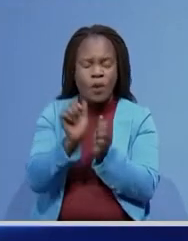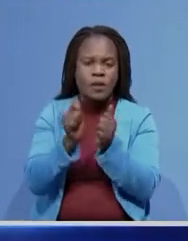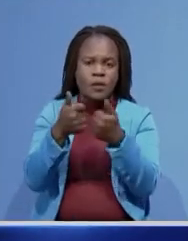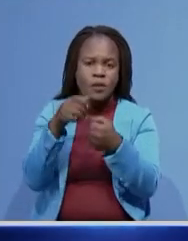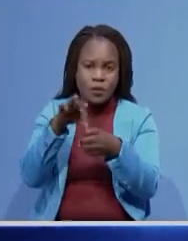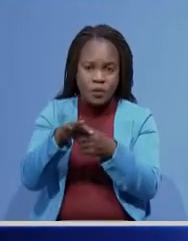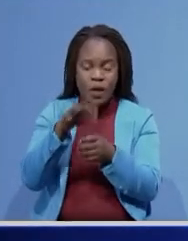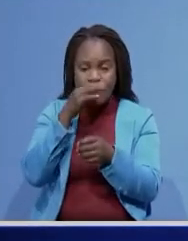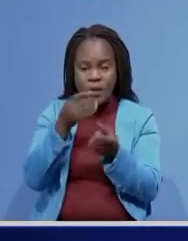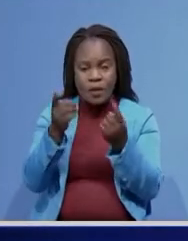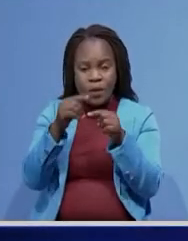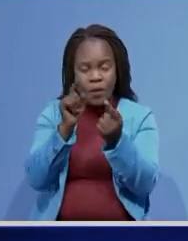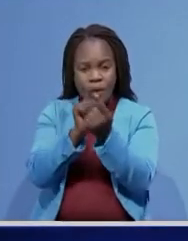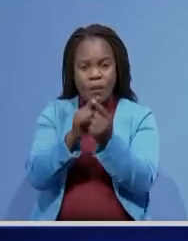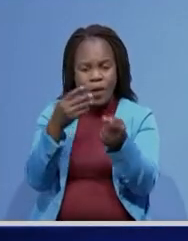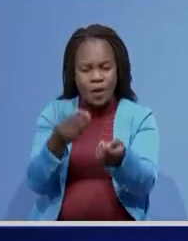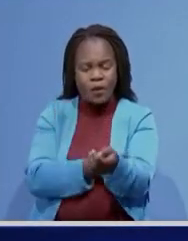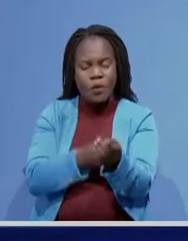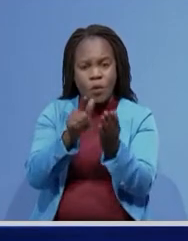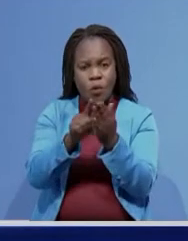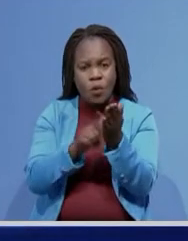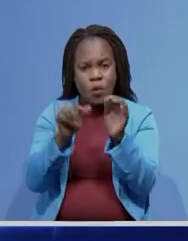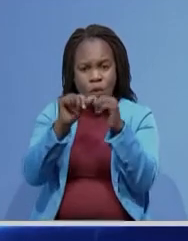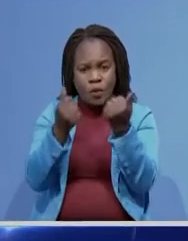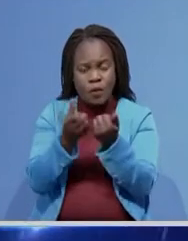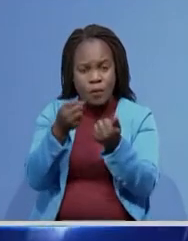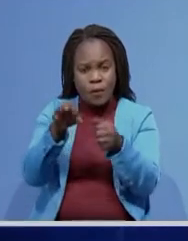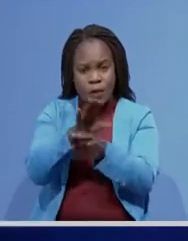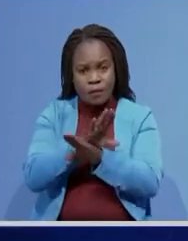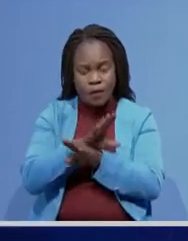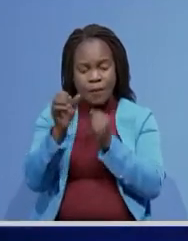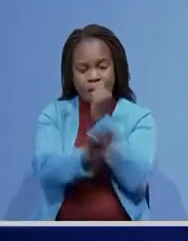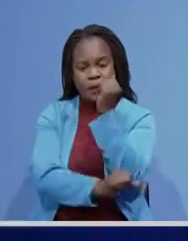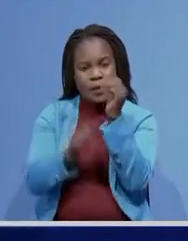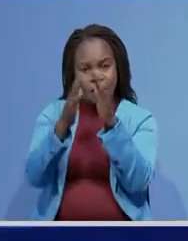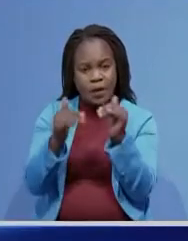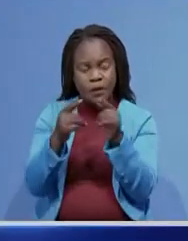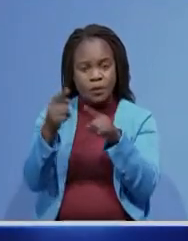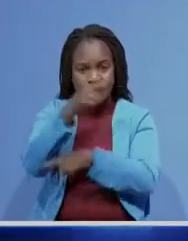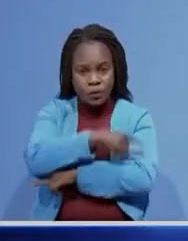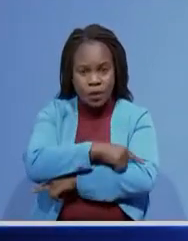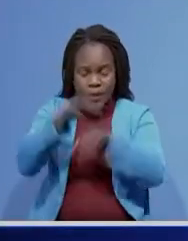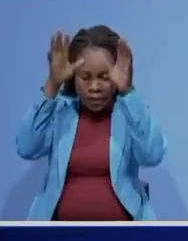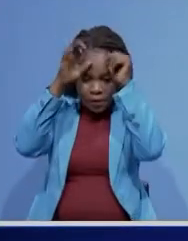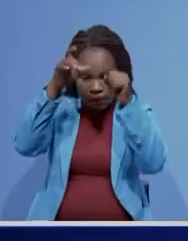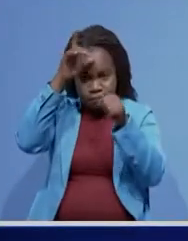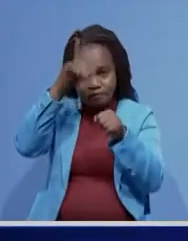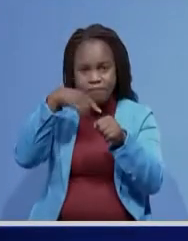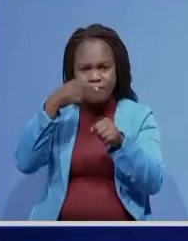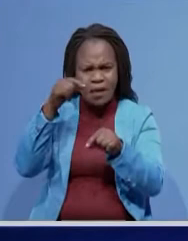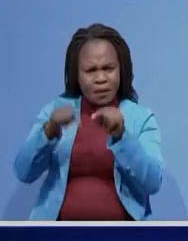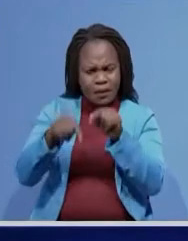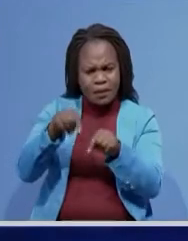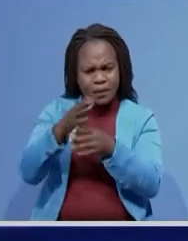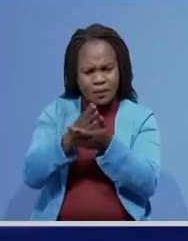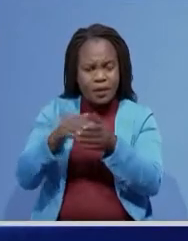when he met the new Law Association of Zambia last president, Abudi Shonga, at State House today, President Lungu said lately some senior